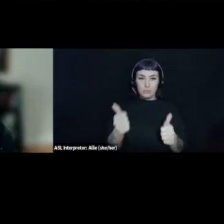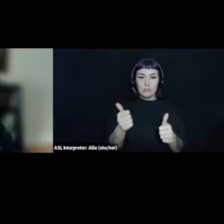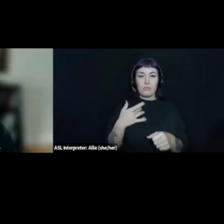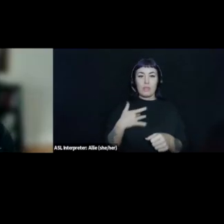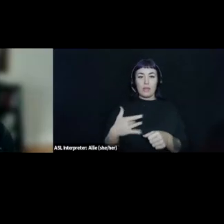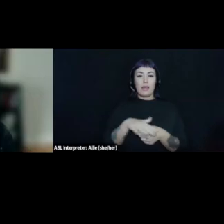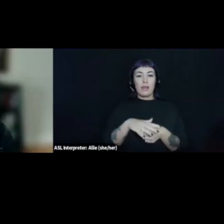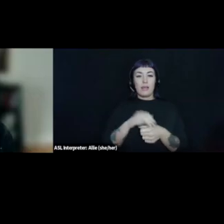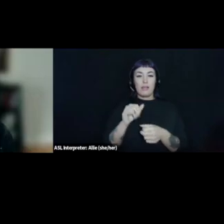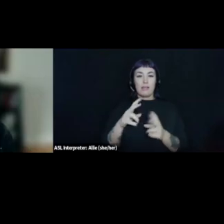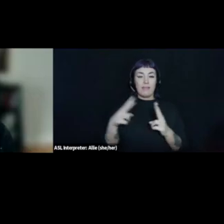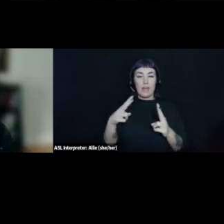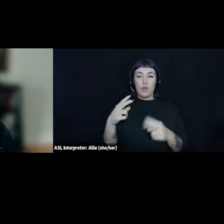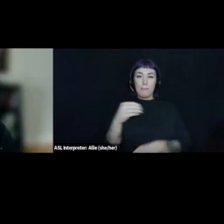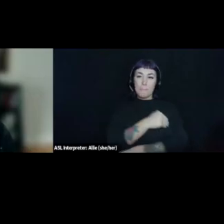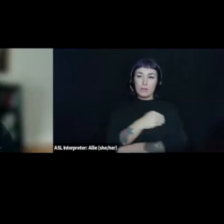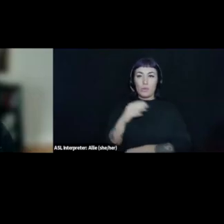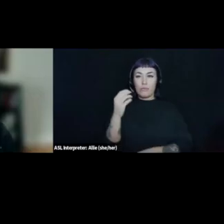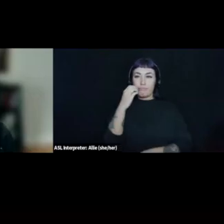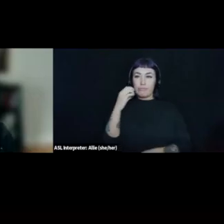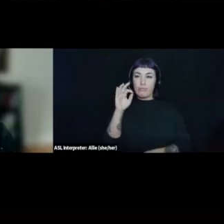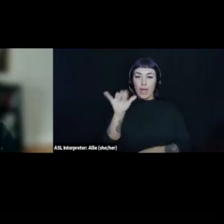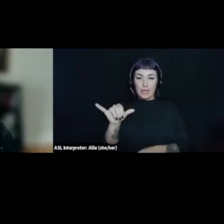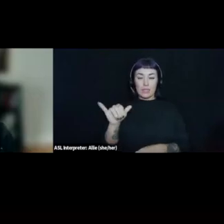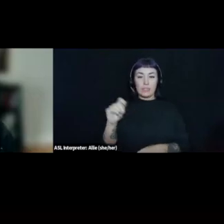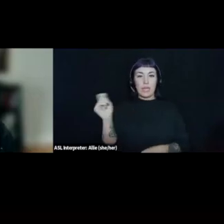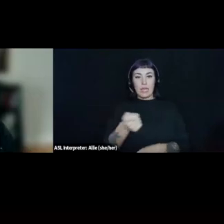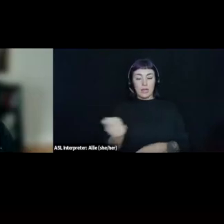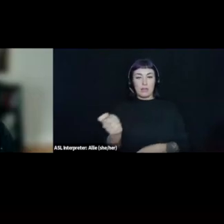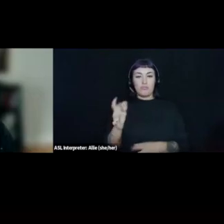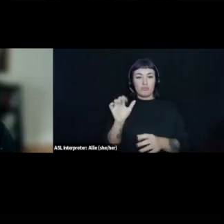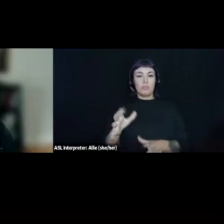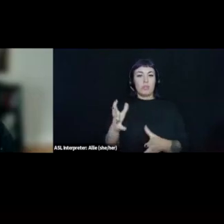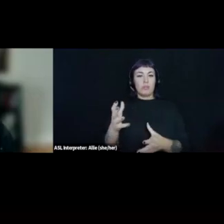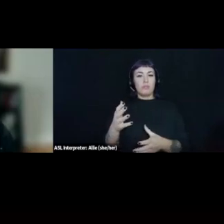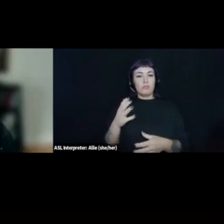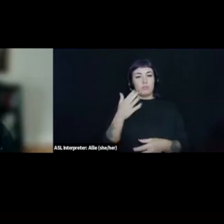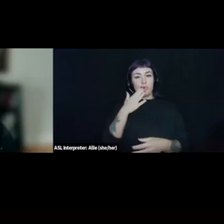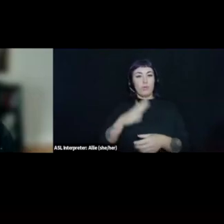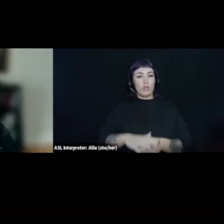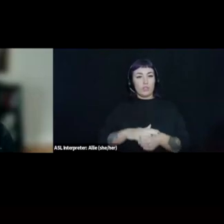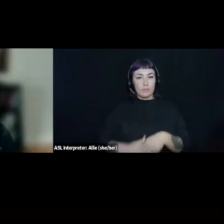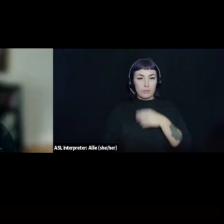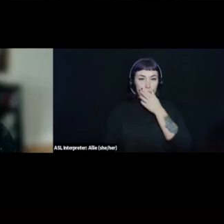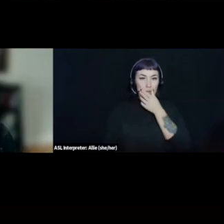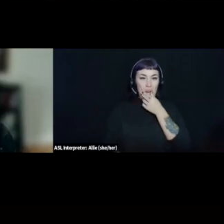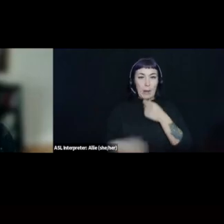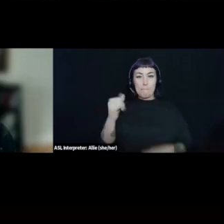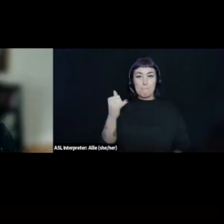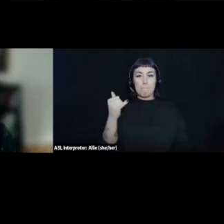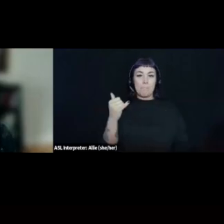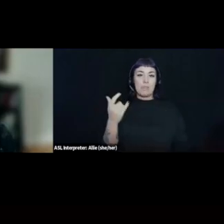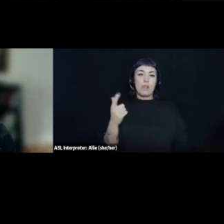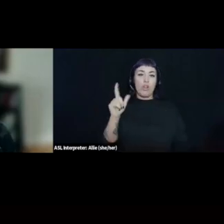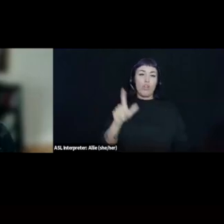usually the areas that are very muscular or fatty, and can take a fair bit of pressure. The yellow areas